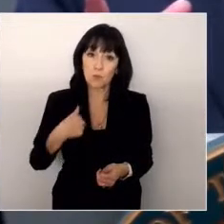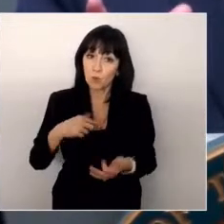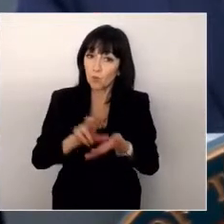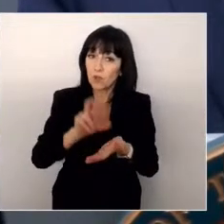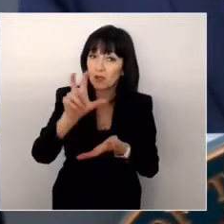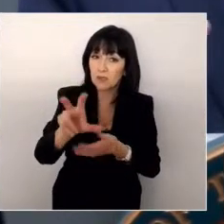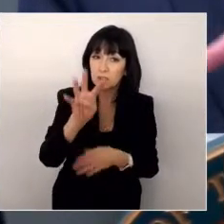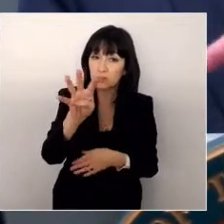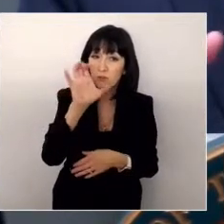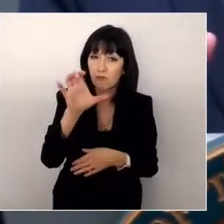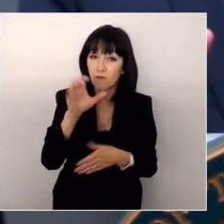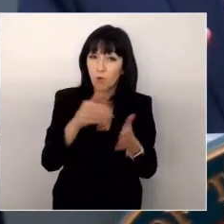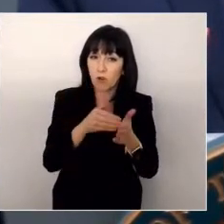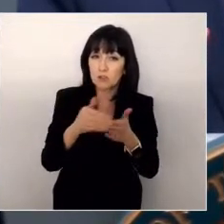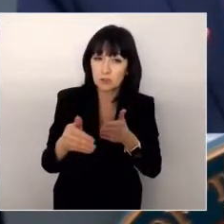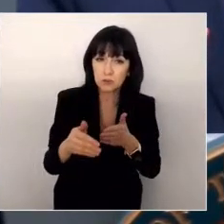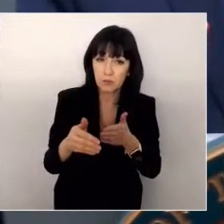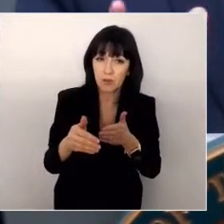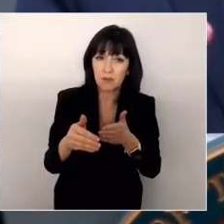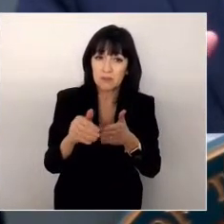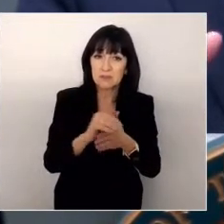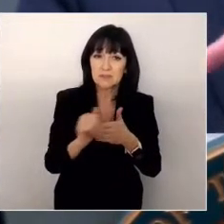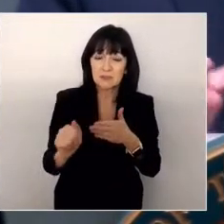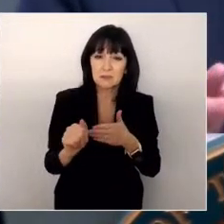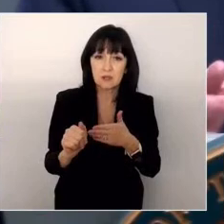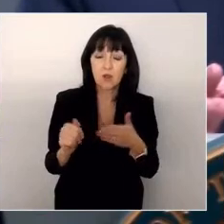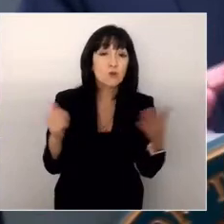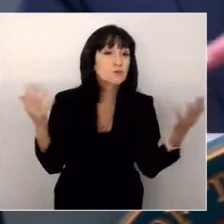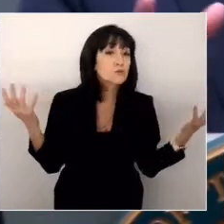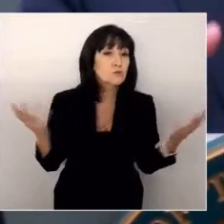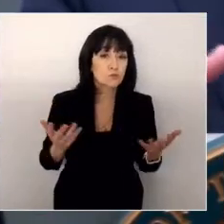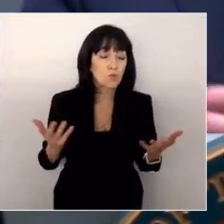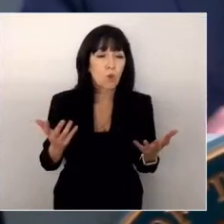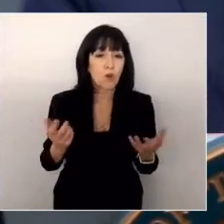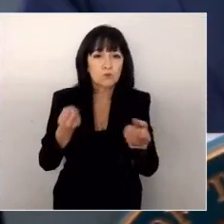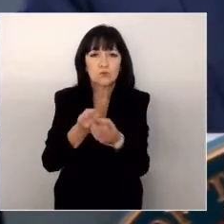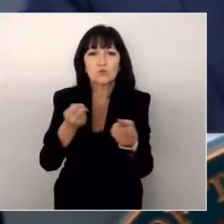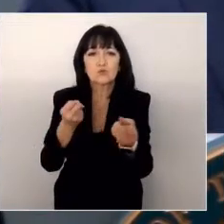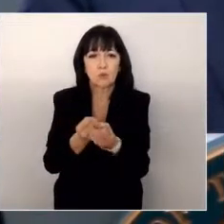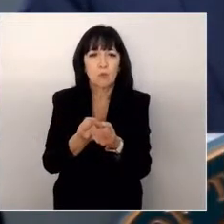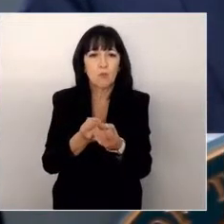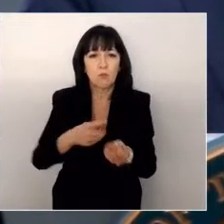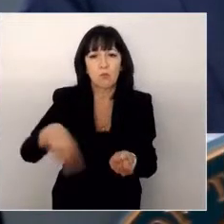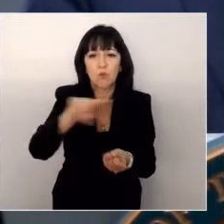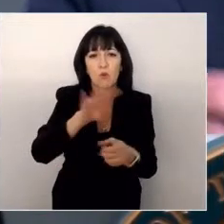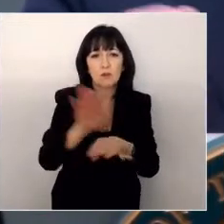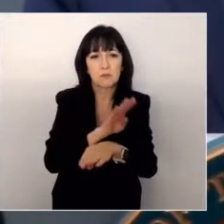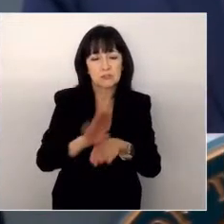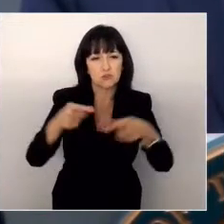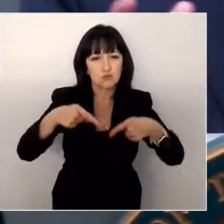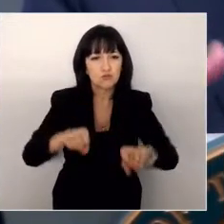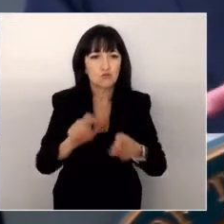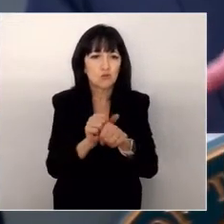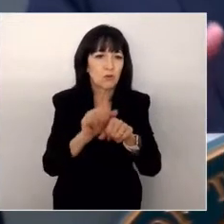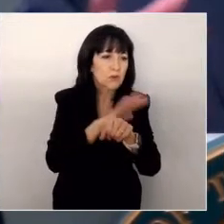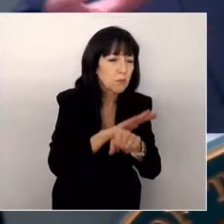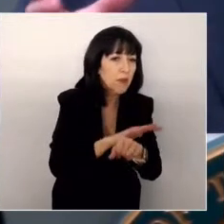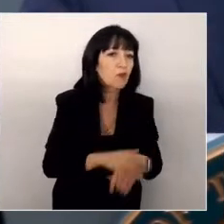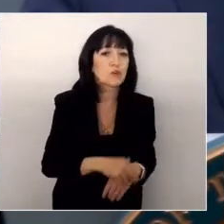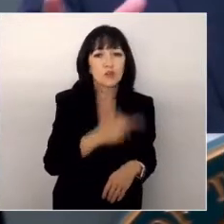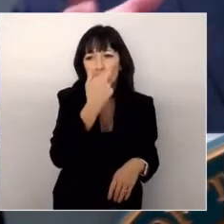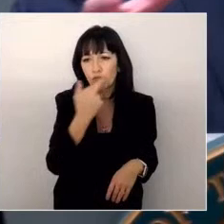in pandemic relief money to shore up businesses hardest hit by the pandemic, like bars and